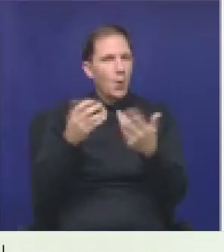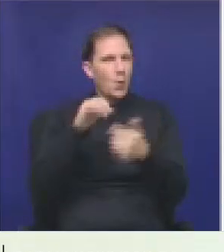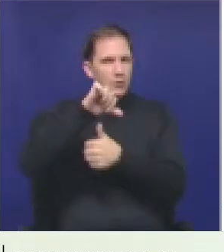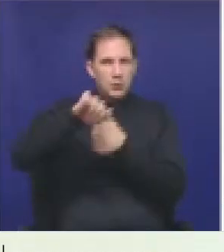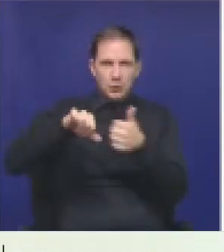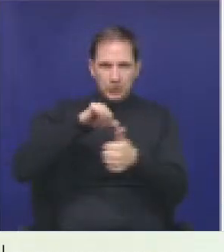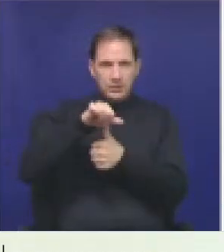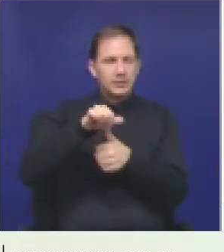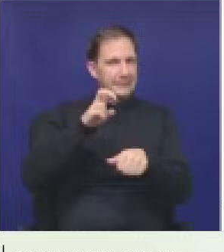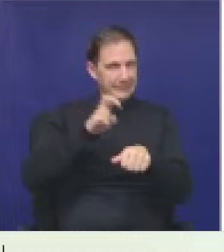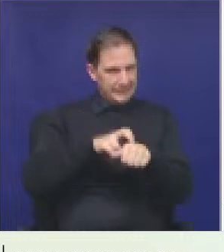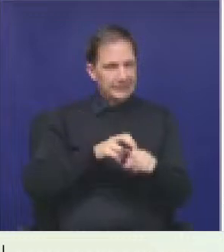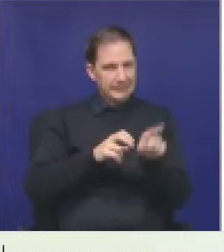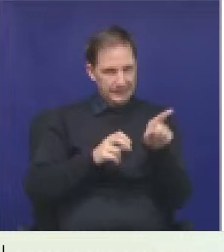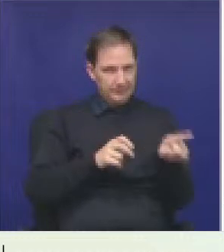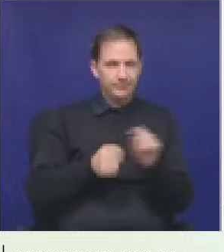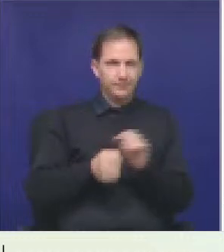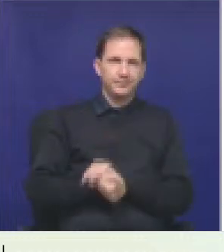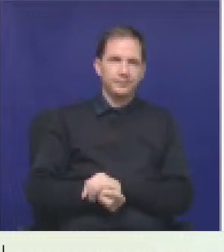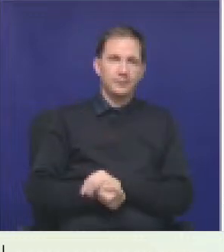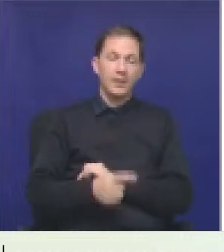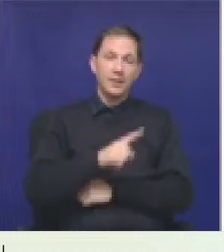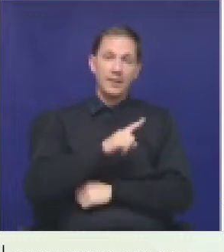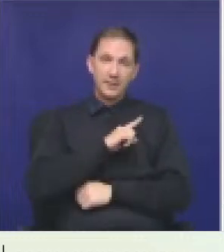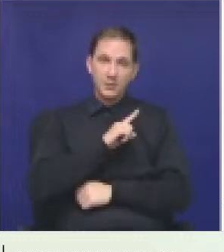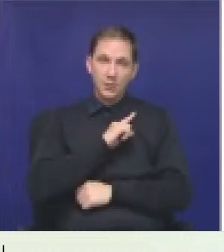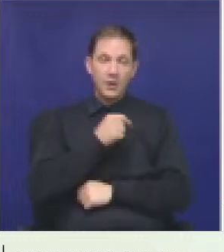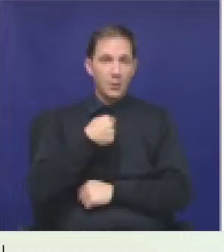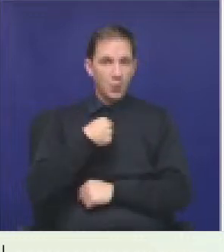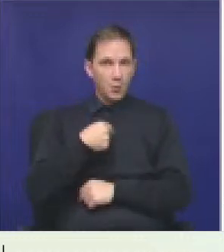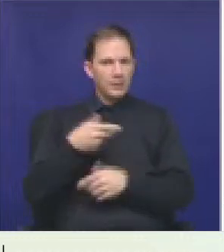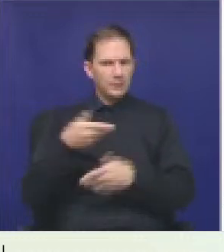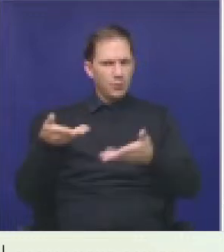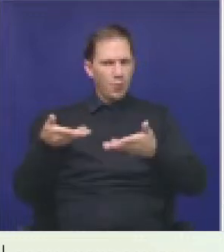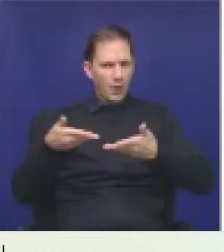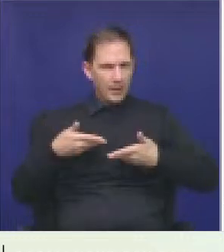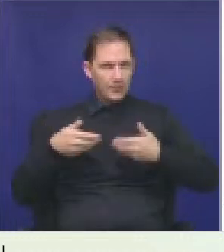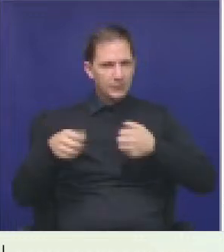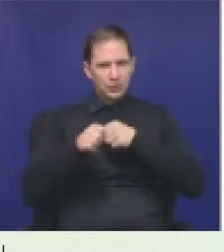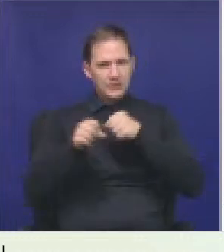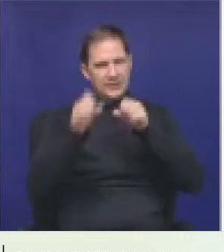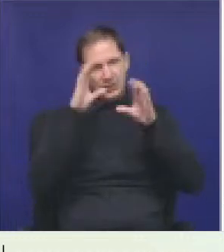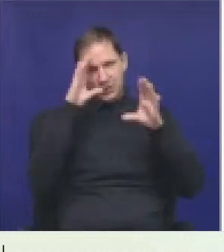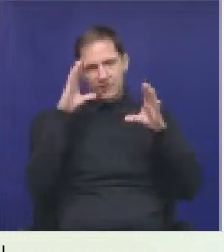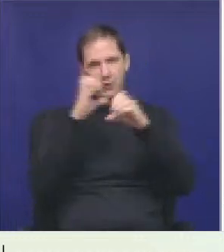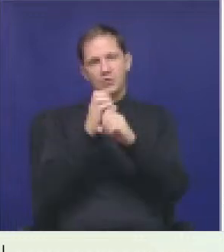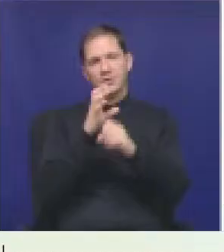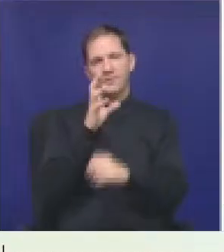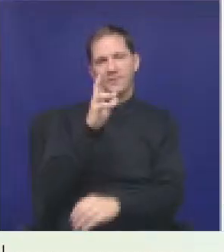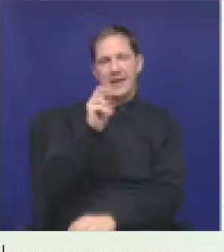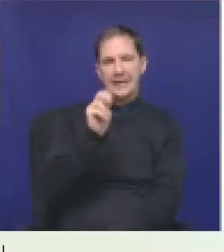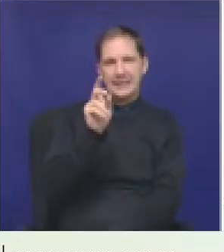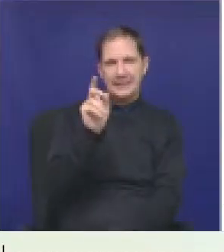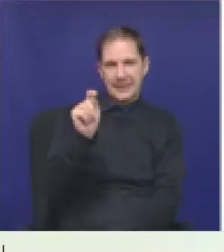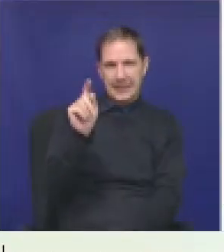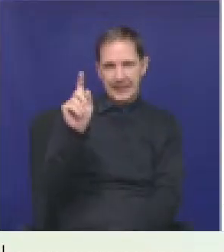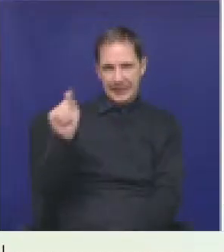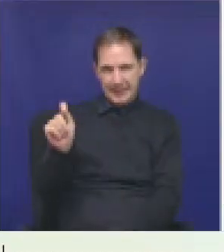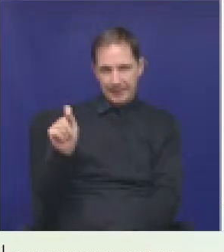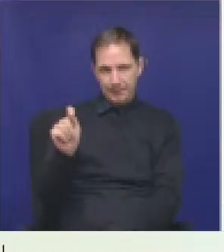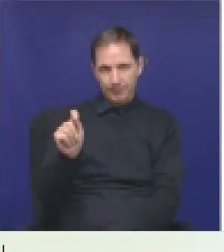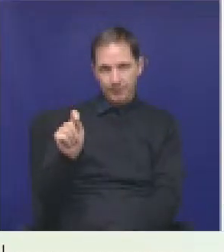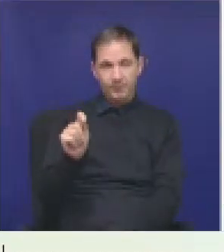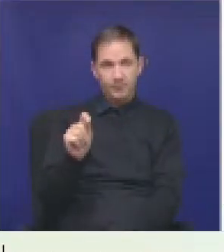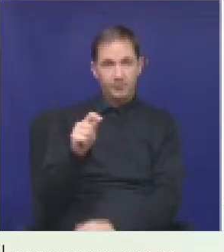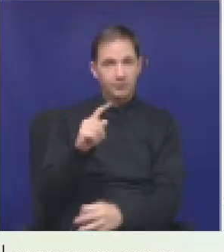this context, honorable members, the committee welcomed the strategic focus of the entity, which includes the following